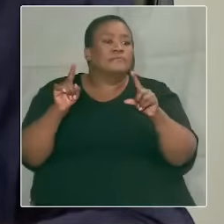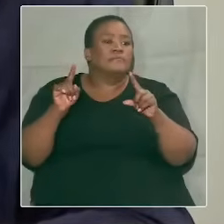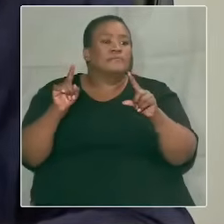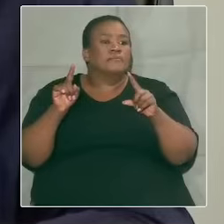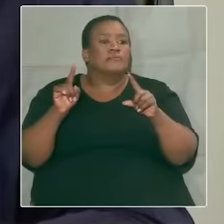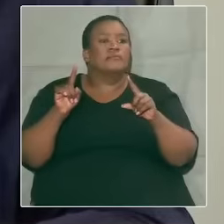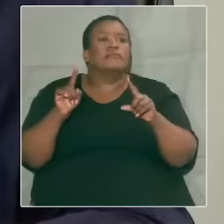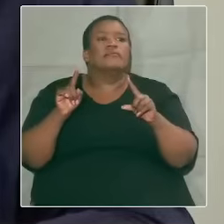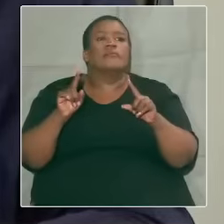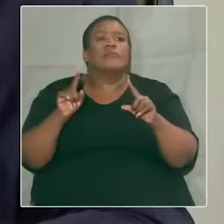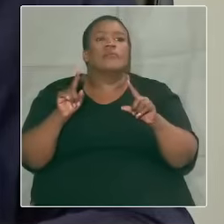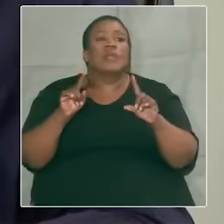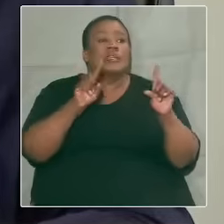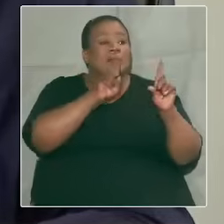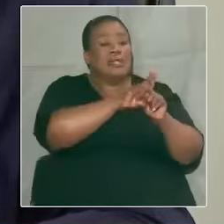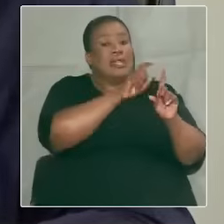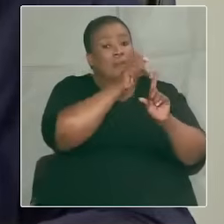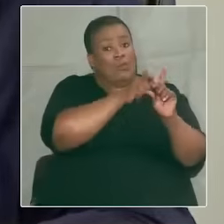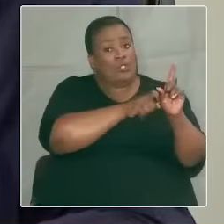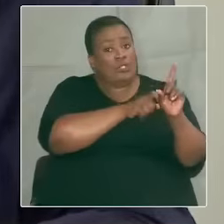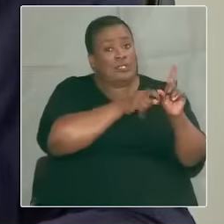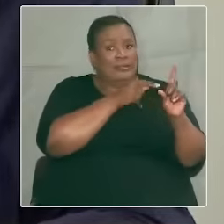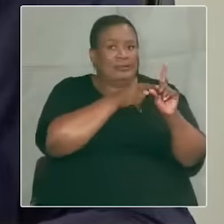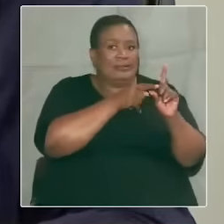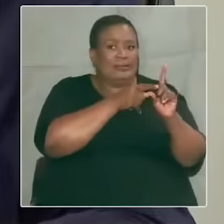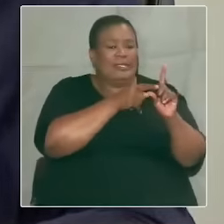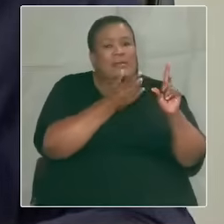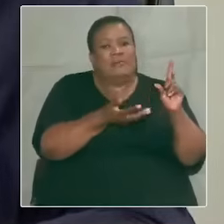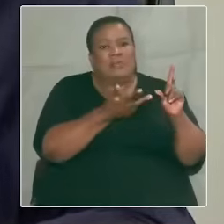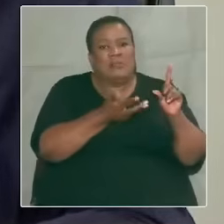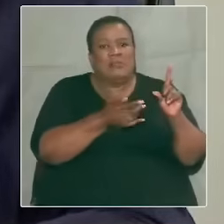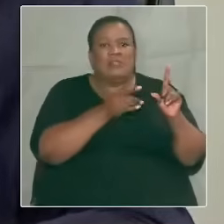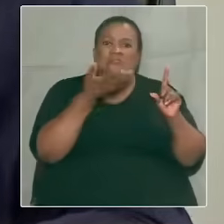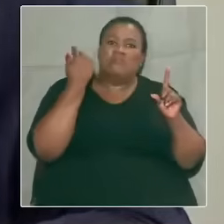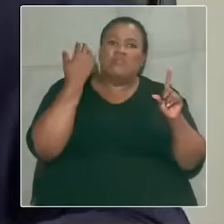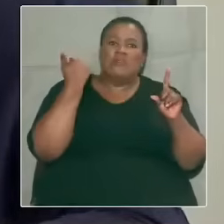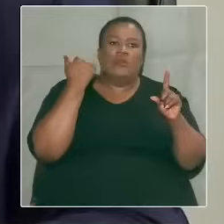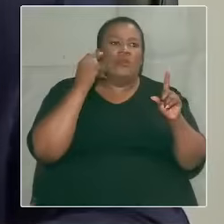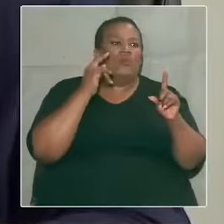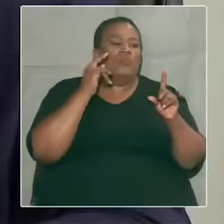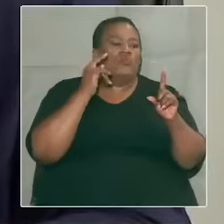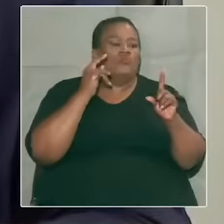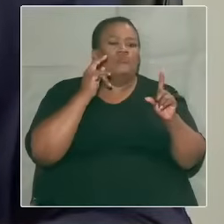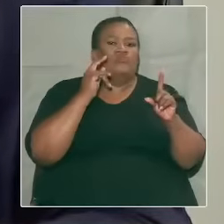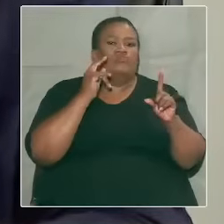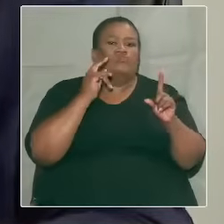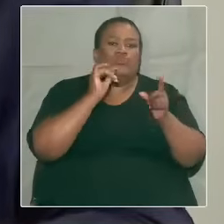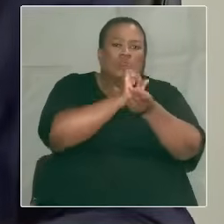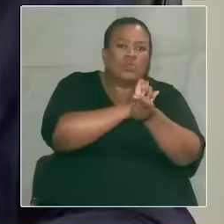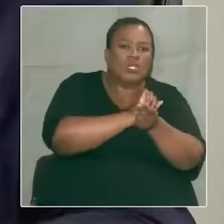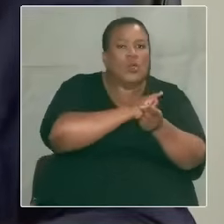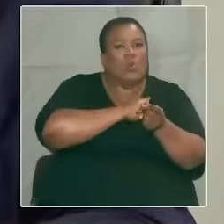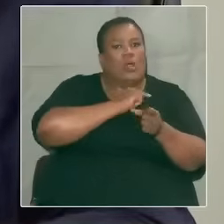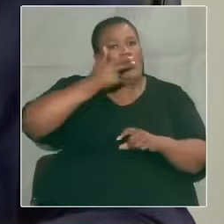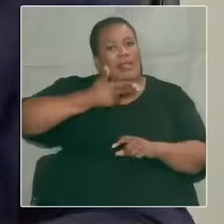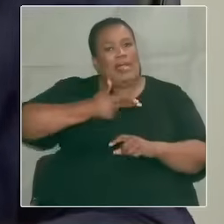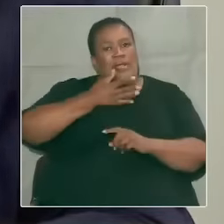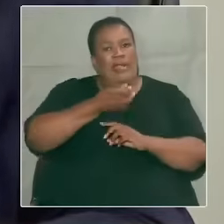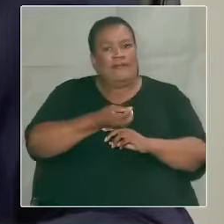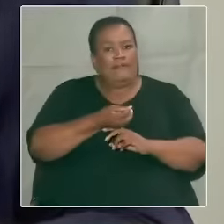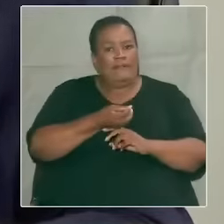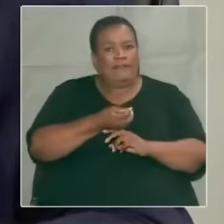the same accused might have been arrested for possession of illegal firearm at